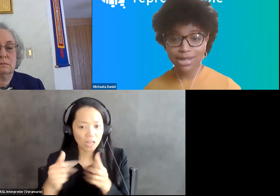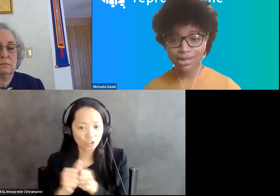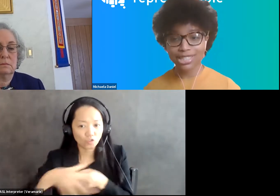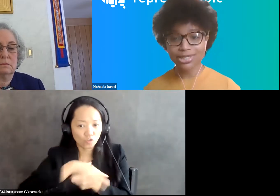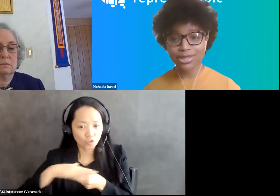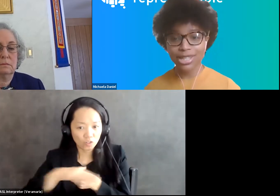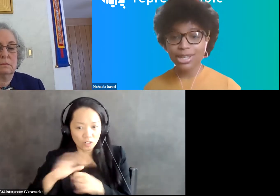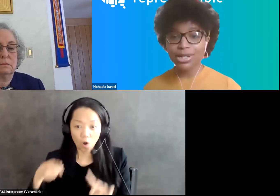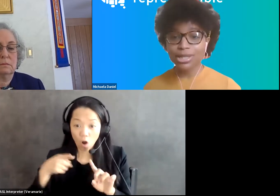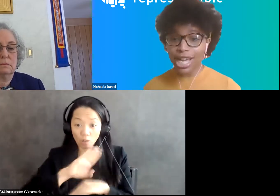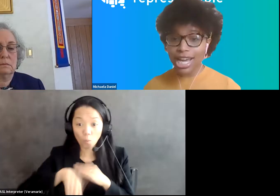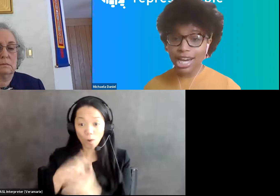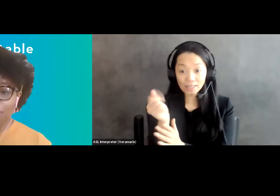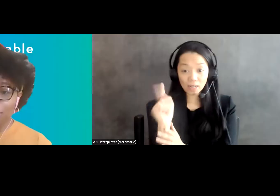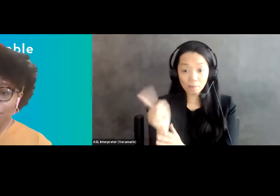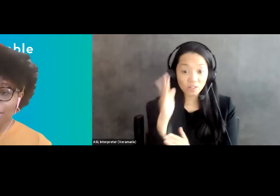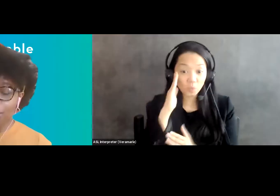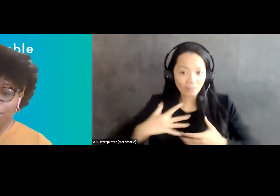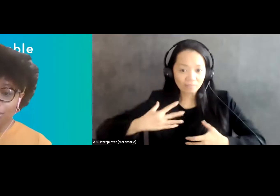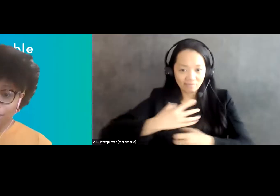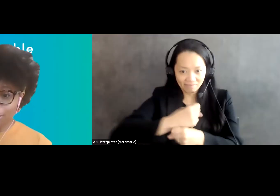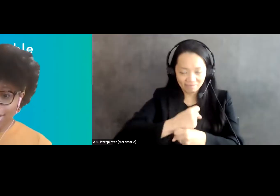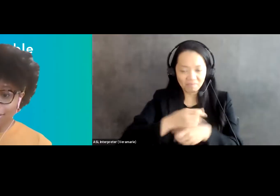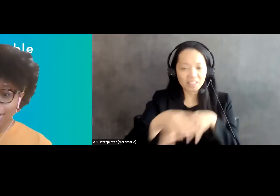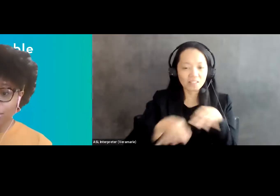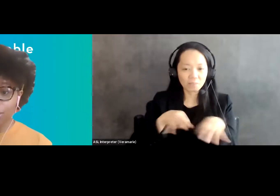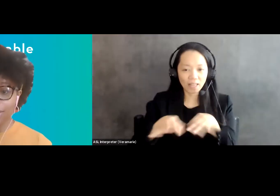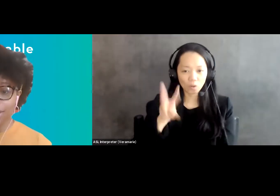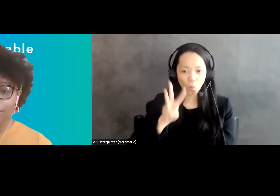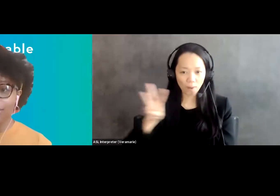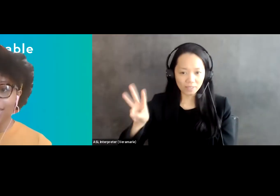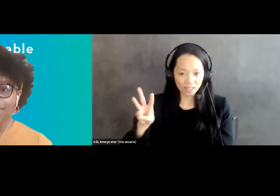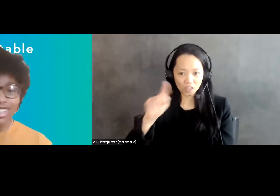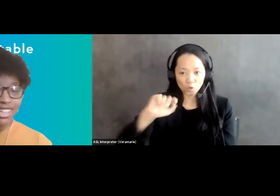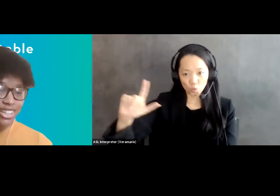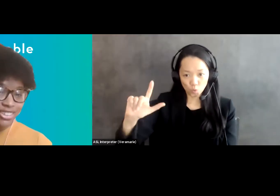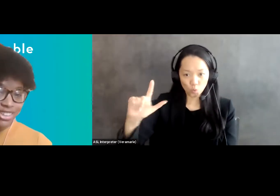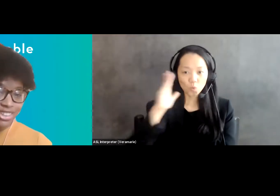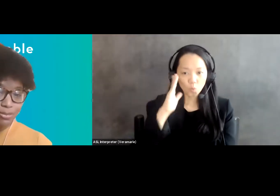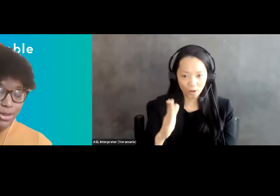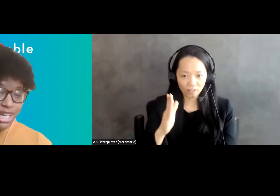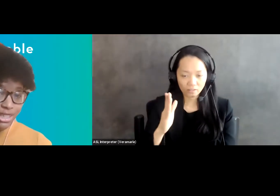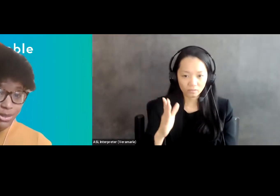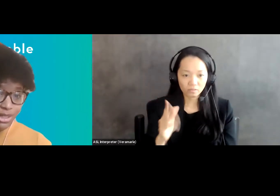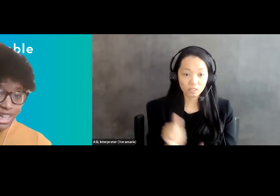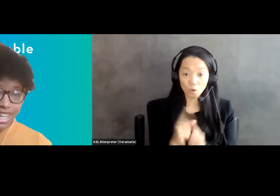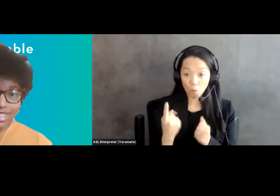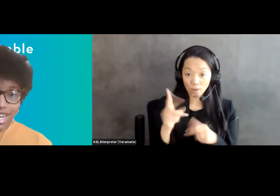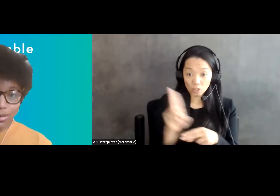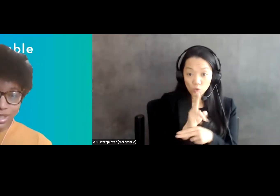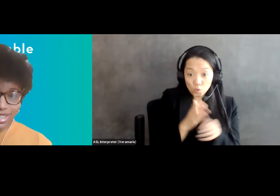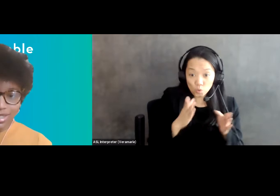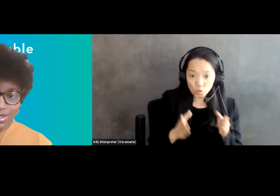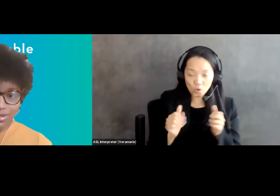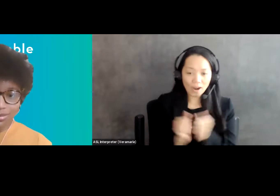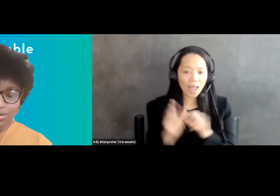about 10 minutes. So today I'll be walking you through the website and the tool itself, both as a user and as